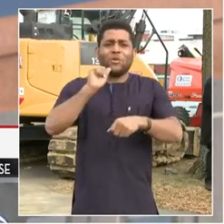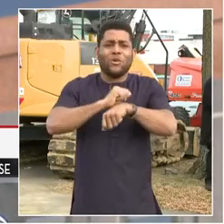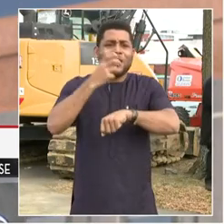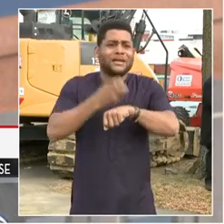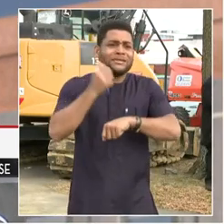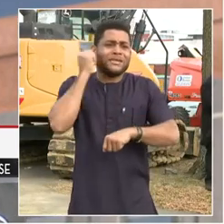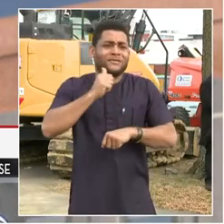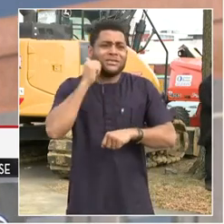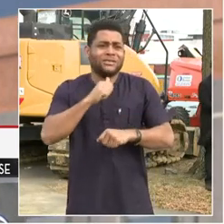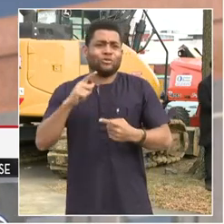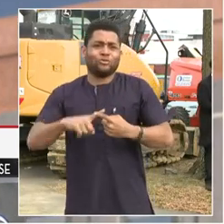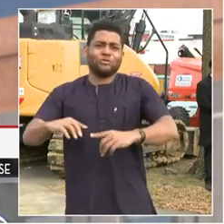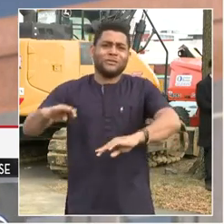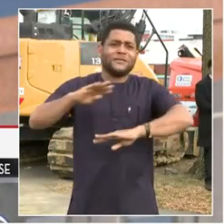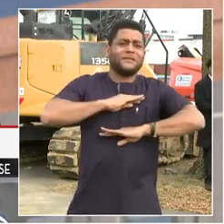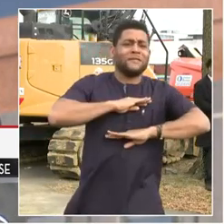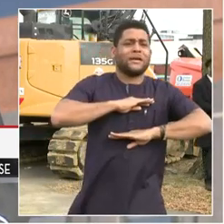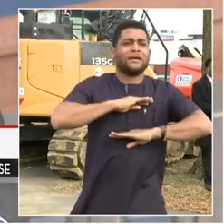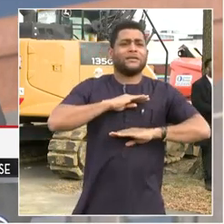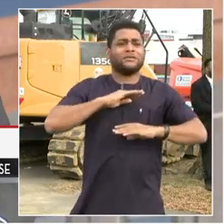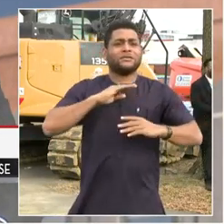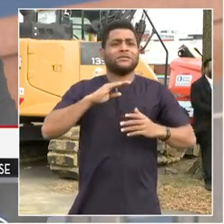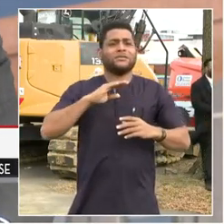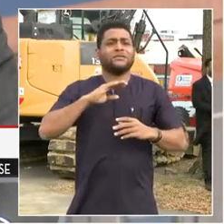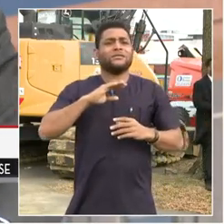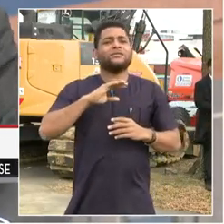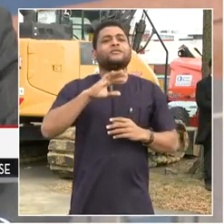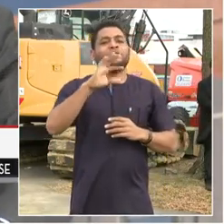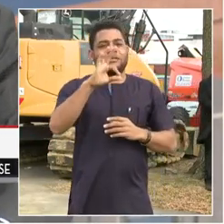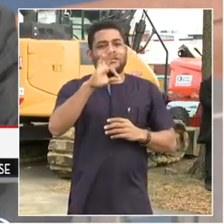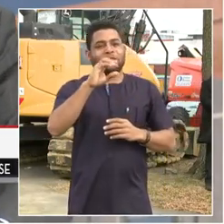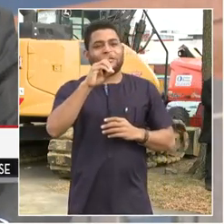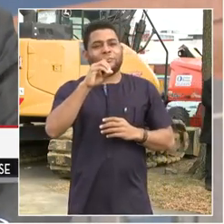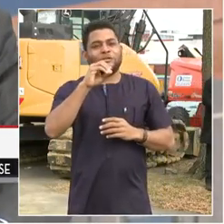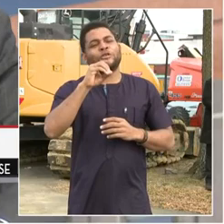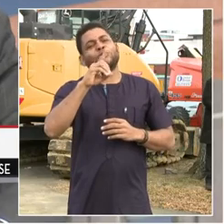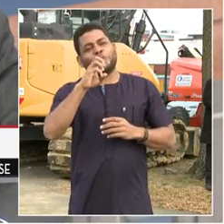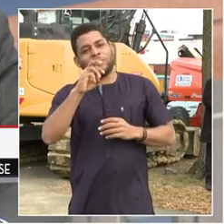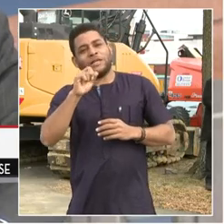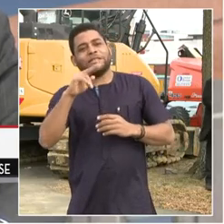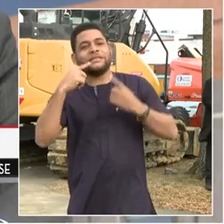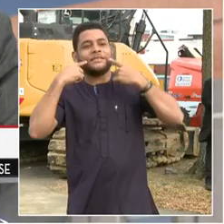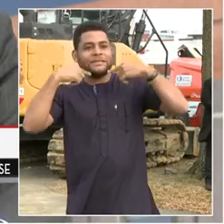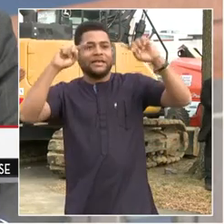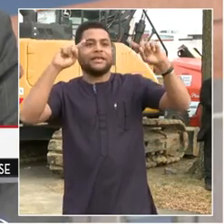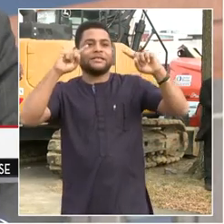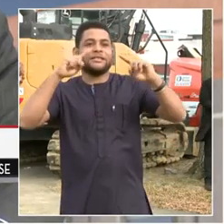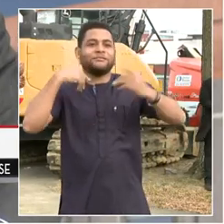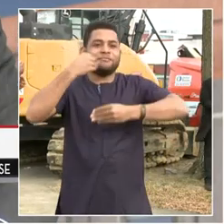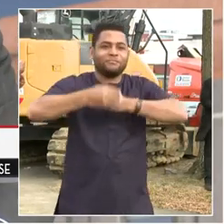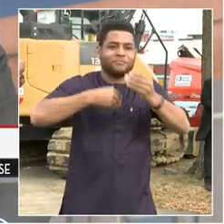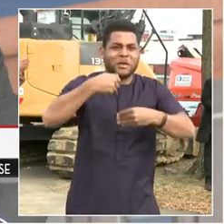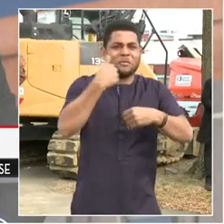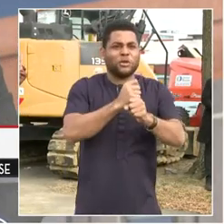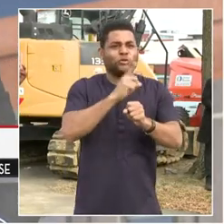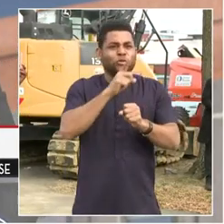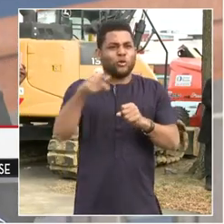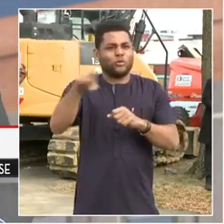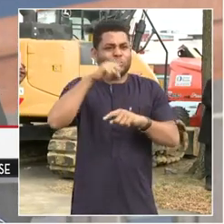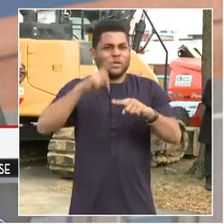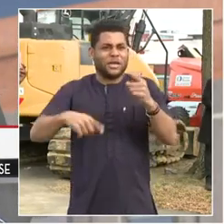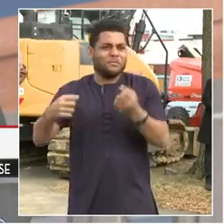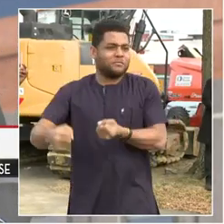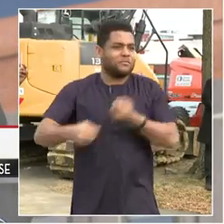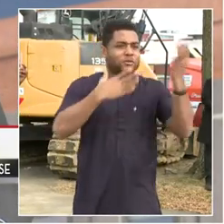Frederick Douglass's legacy of upholding the inalienable rights of all members of the